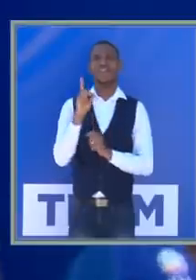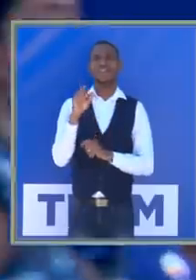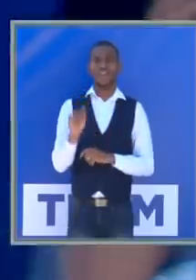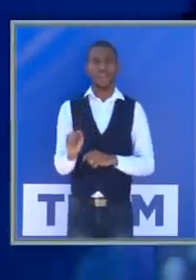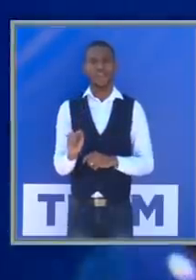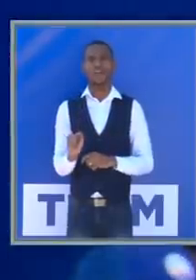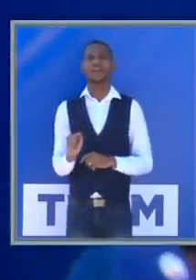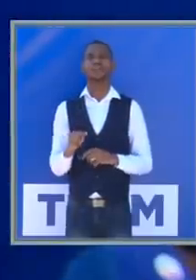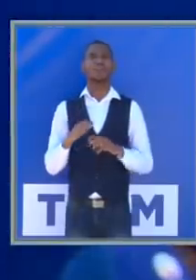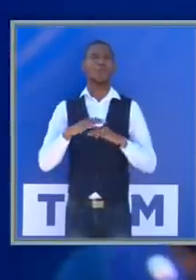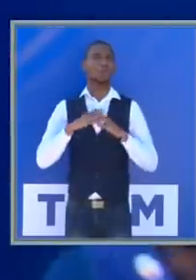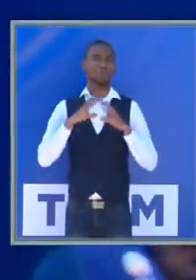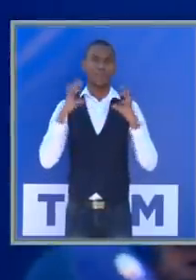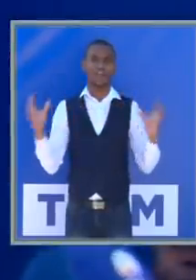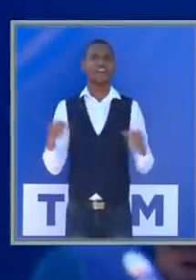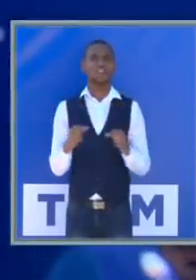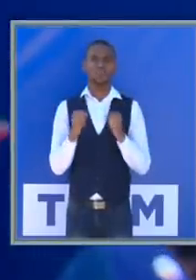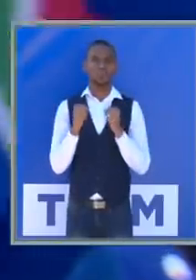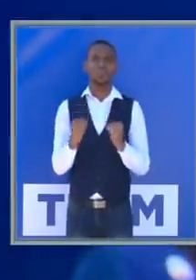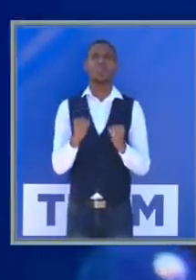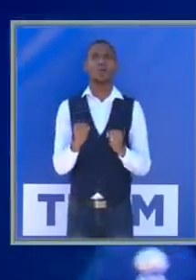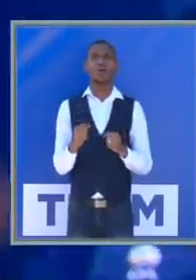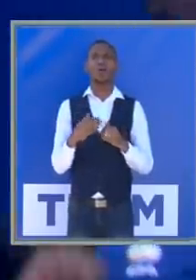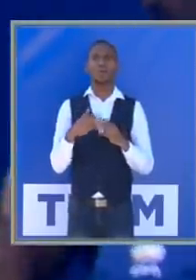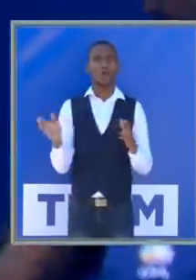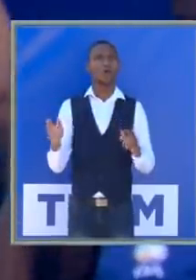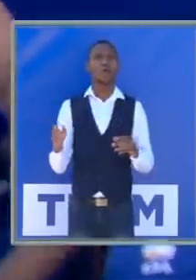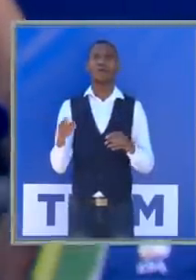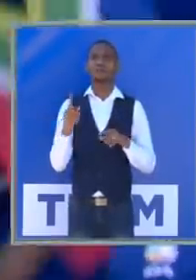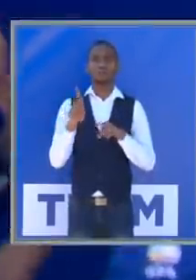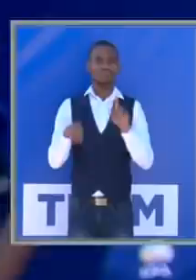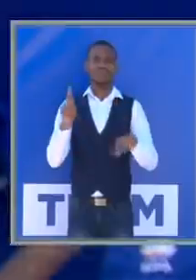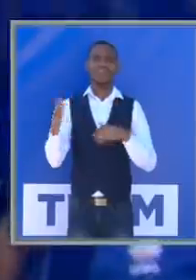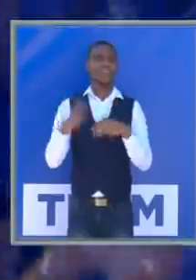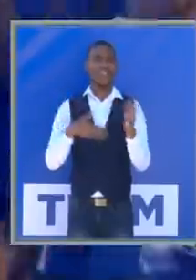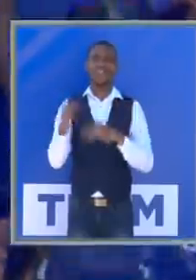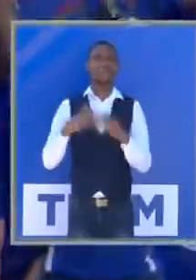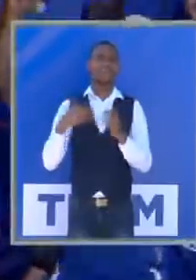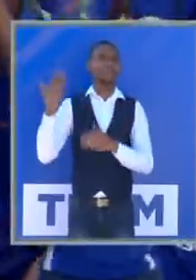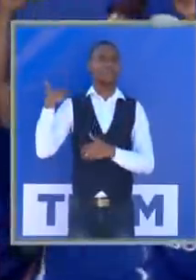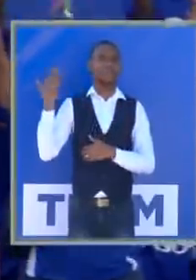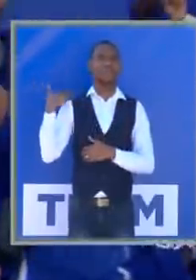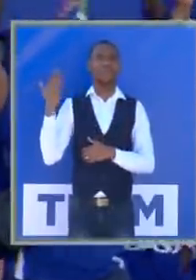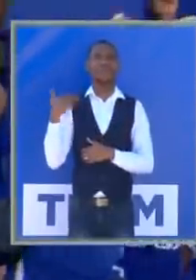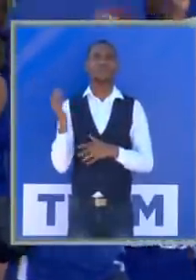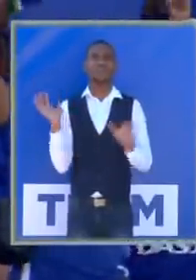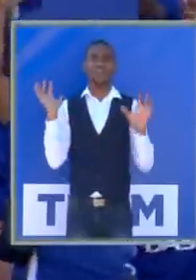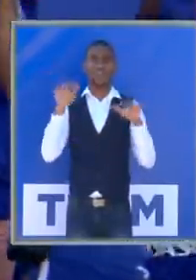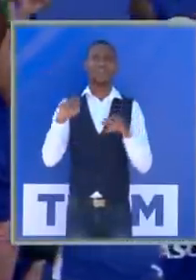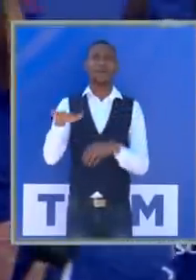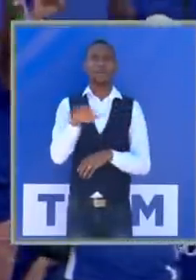more bigger, it's much stronger, it's more diverse than ever before. We govern in more